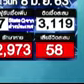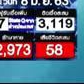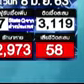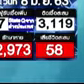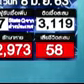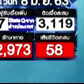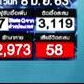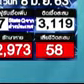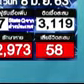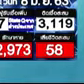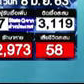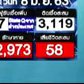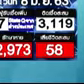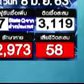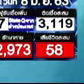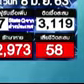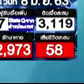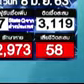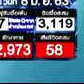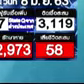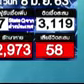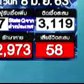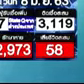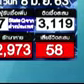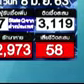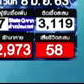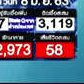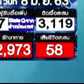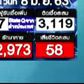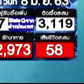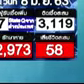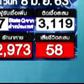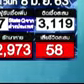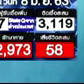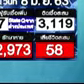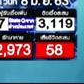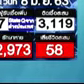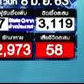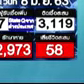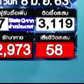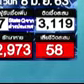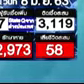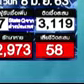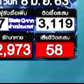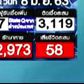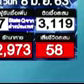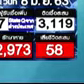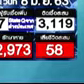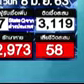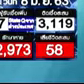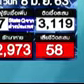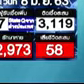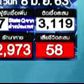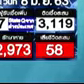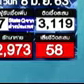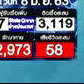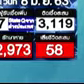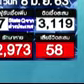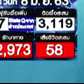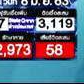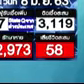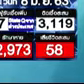Yes, another image is from the Royal Thai Embassy in Brasilia, where we have the ambassador and the staff there setting up the pantry